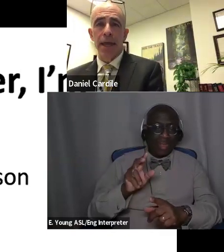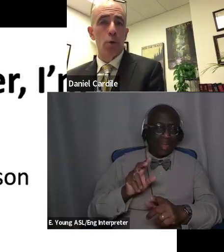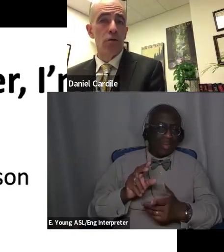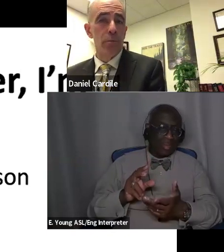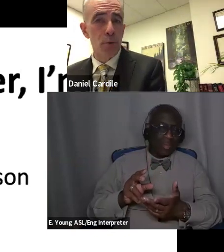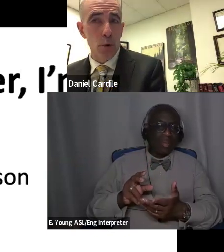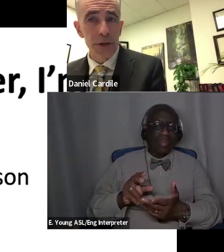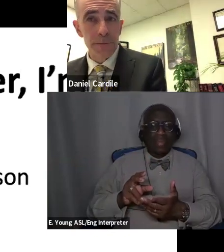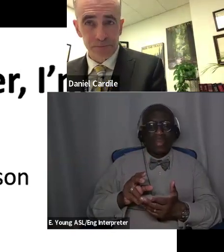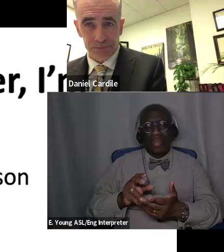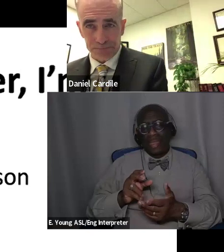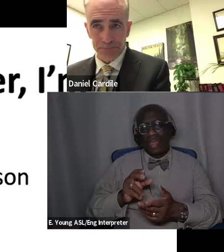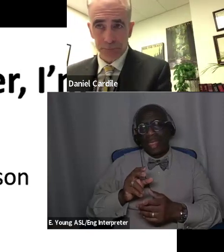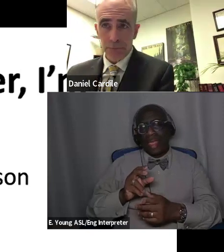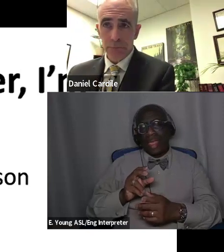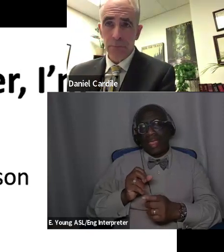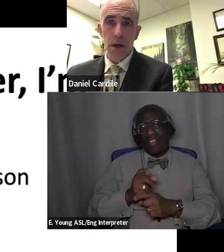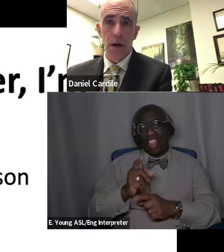an annual report.